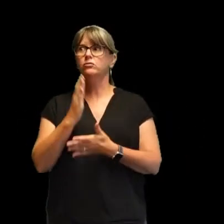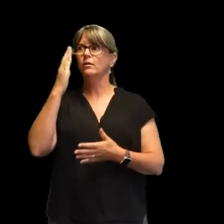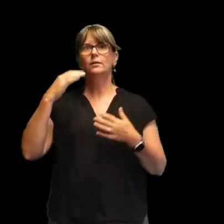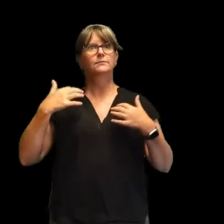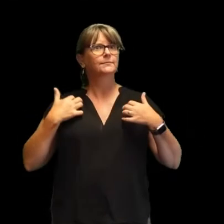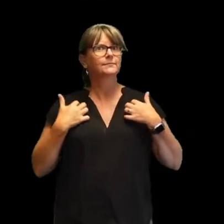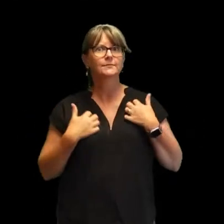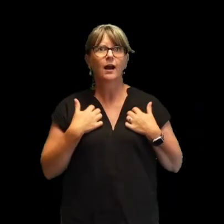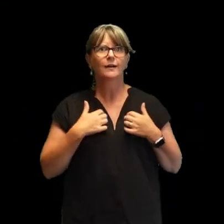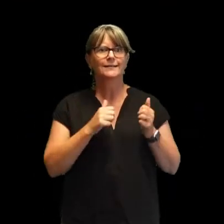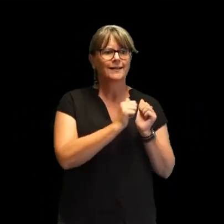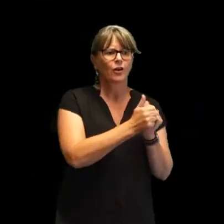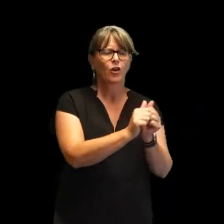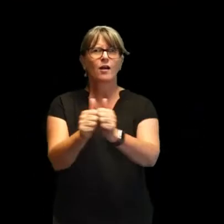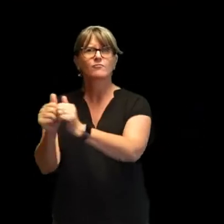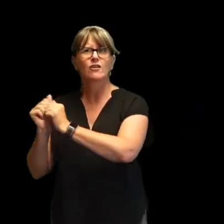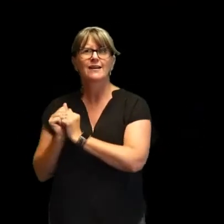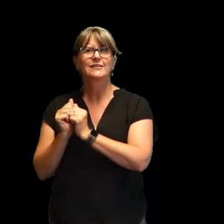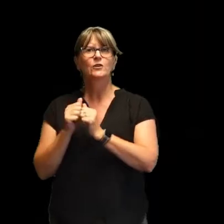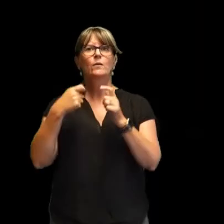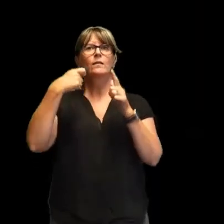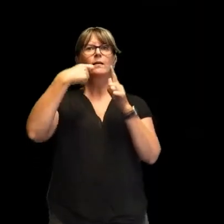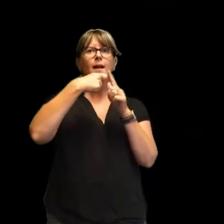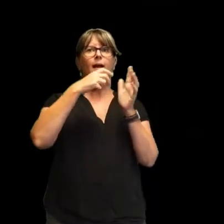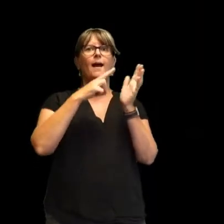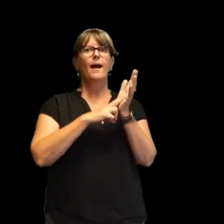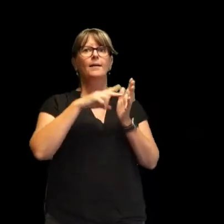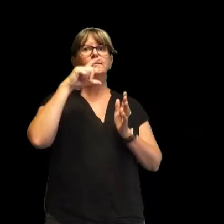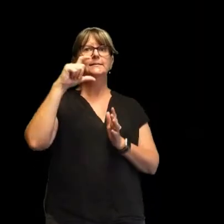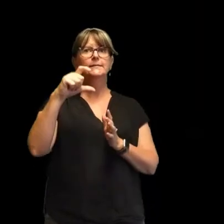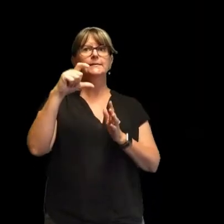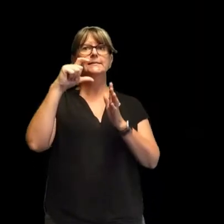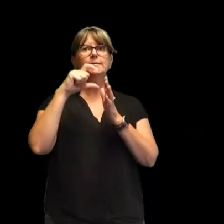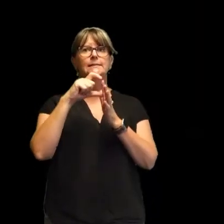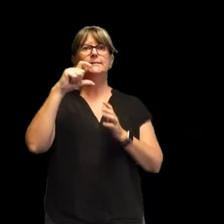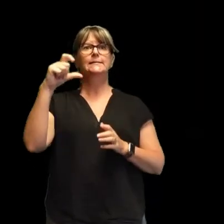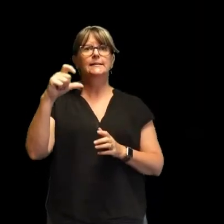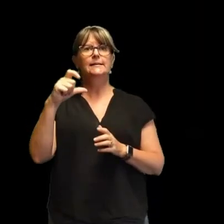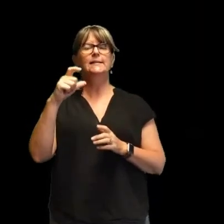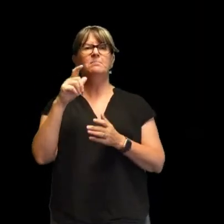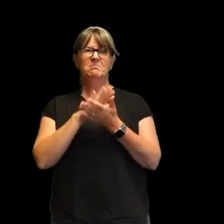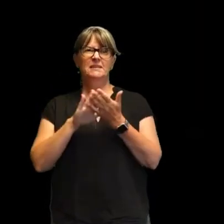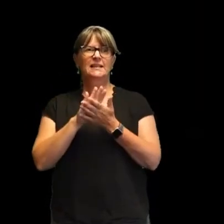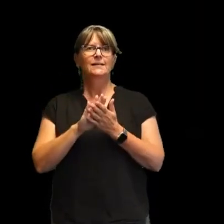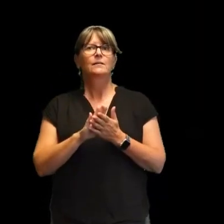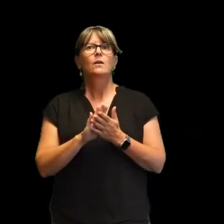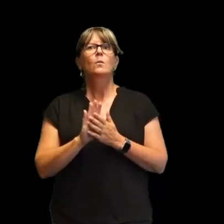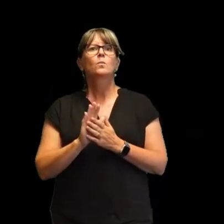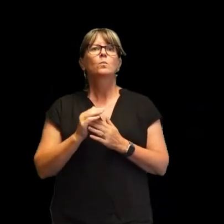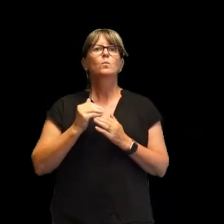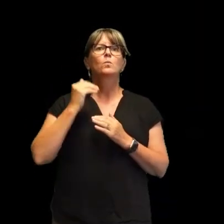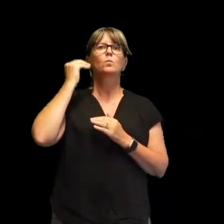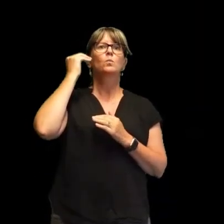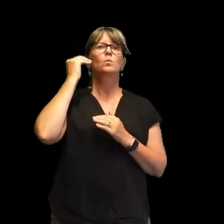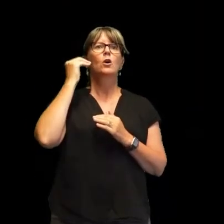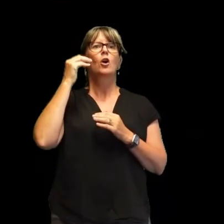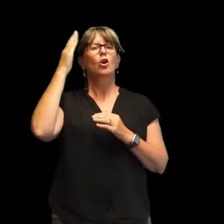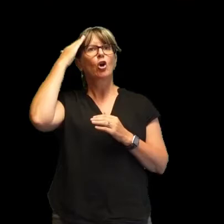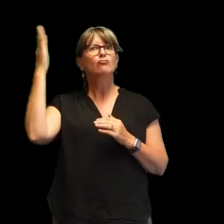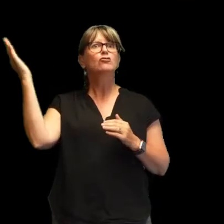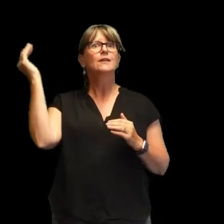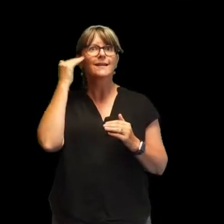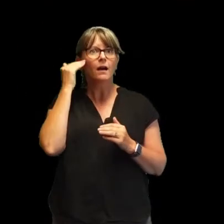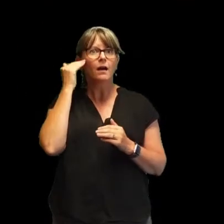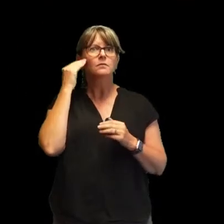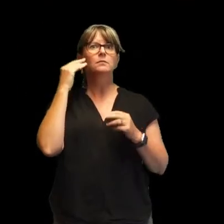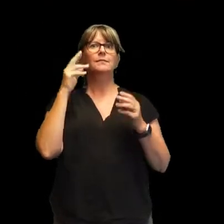We're working on a really exciting collaboration with KNCCDC, the Korean National Contemporary Dance Company. This